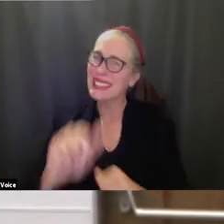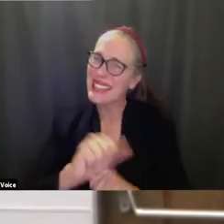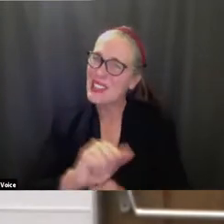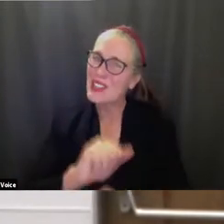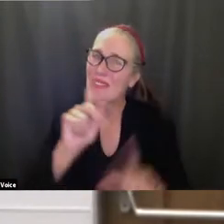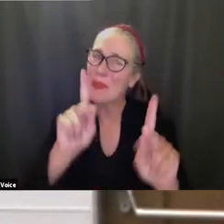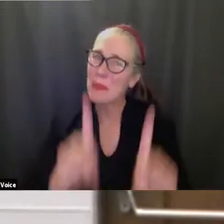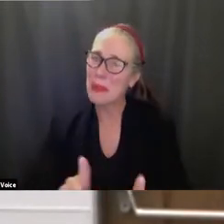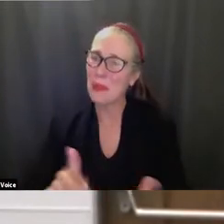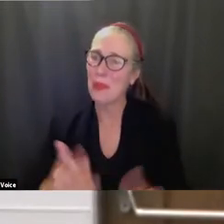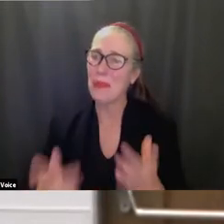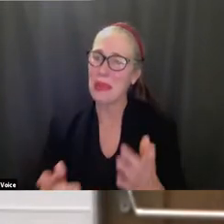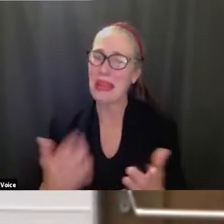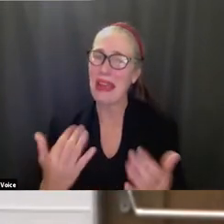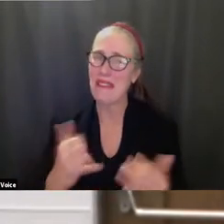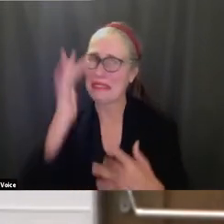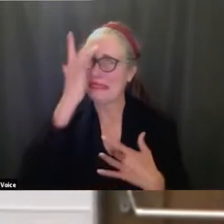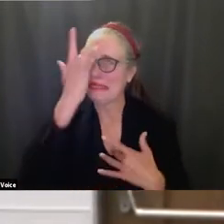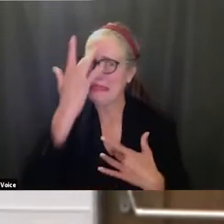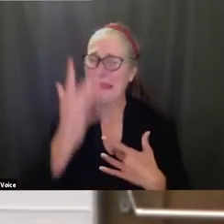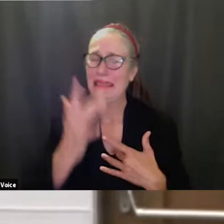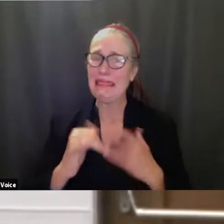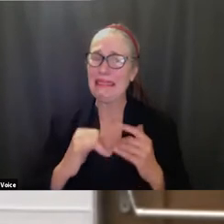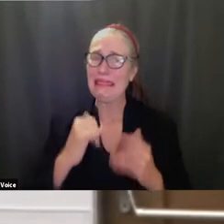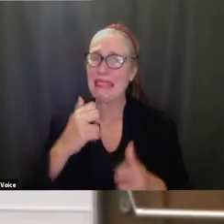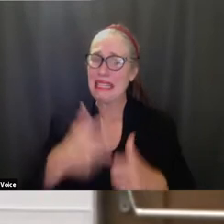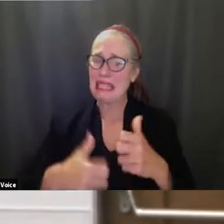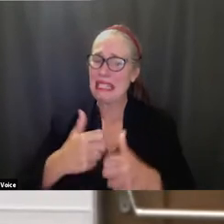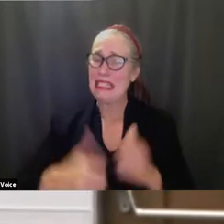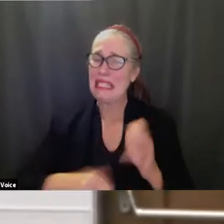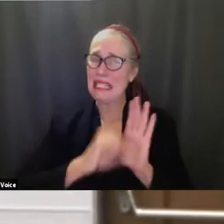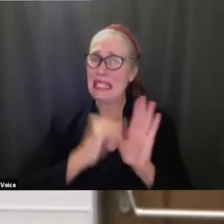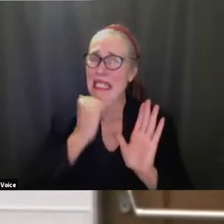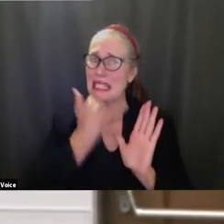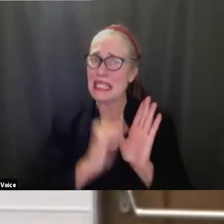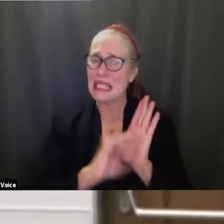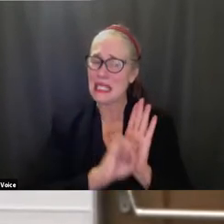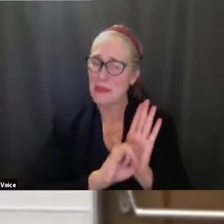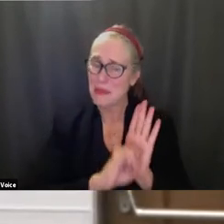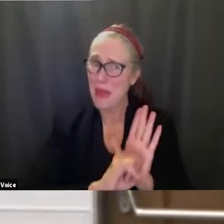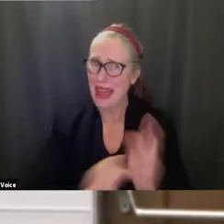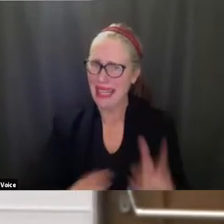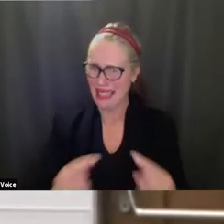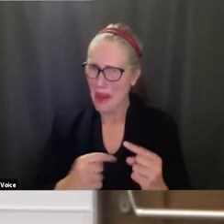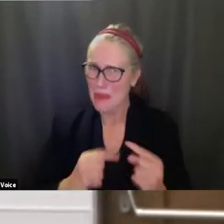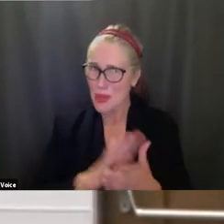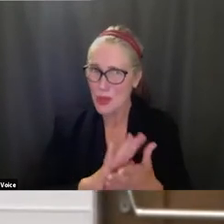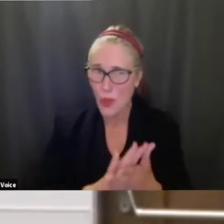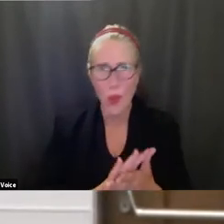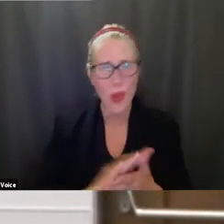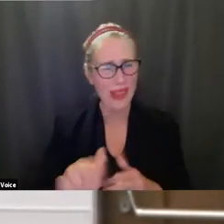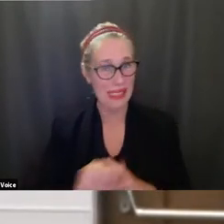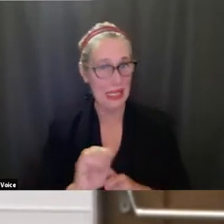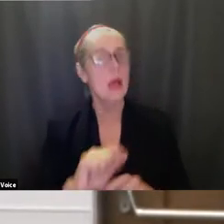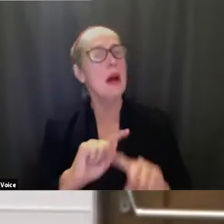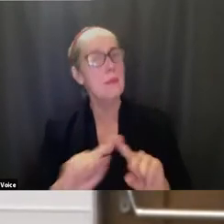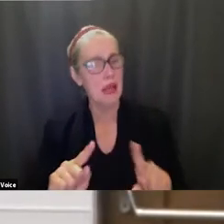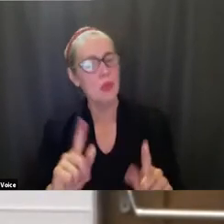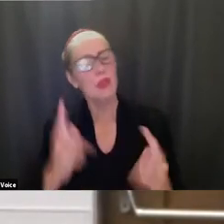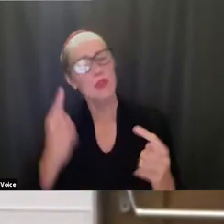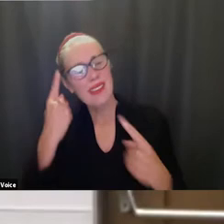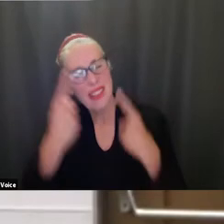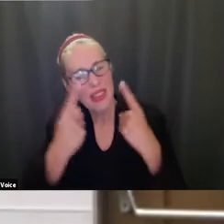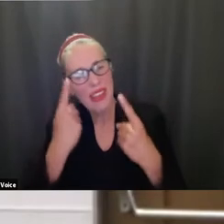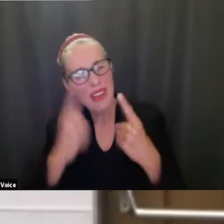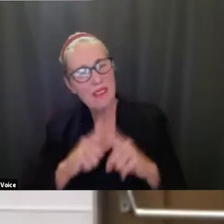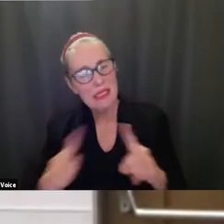school and um and so we're we're trying to make some additions but we are offering tests to families